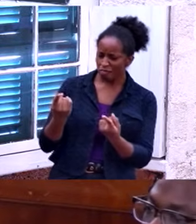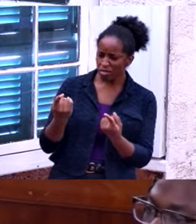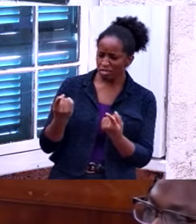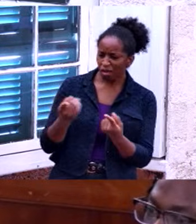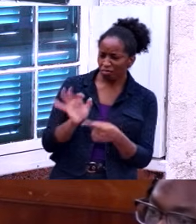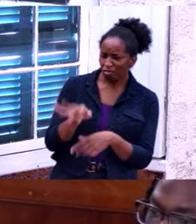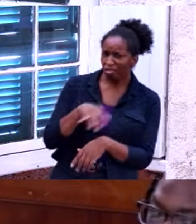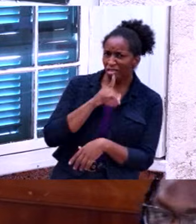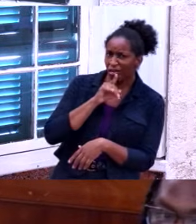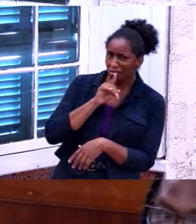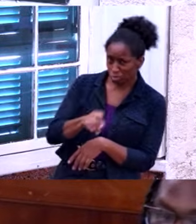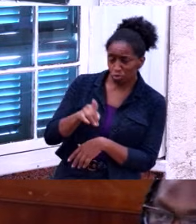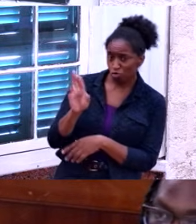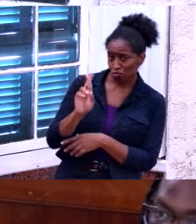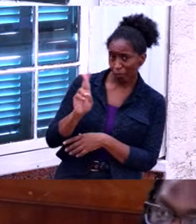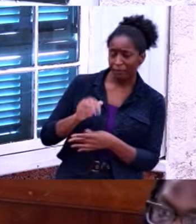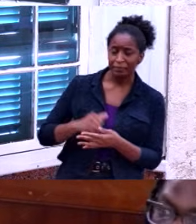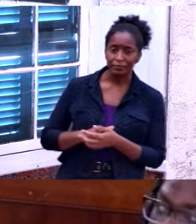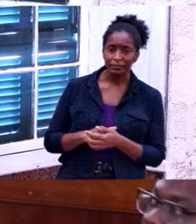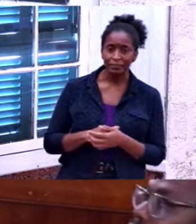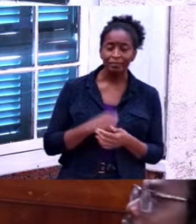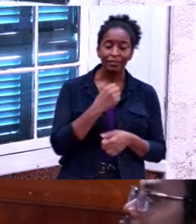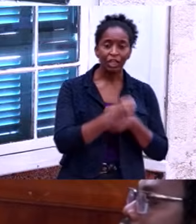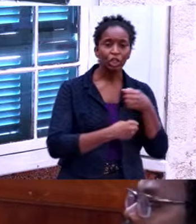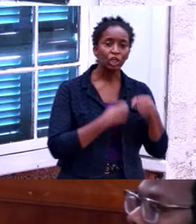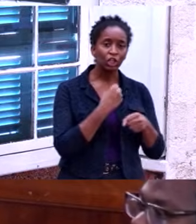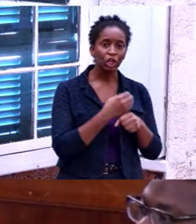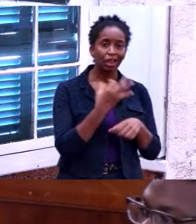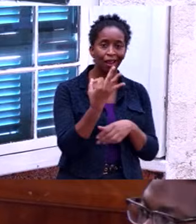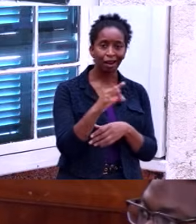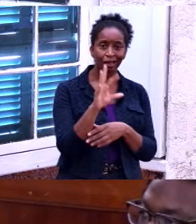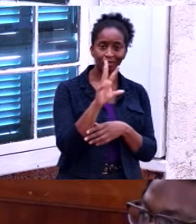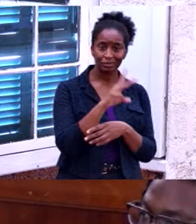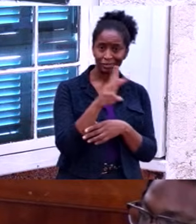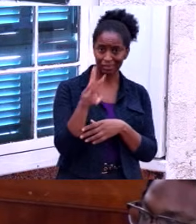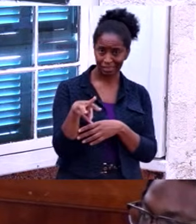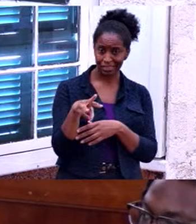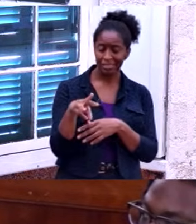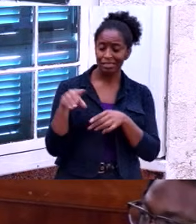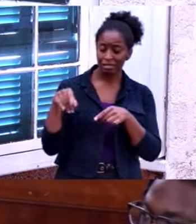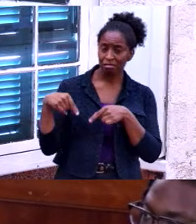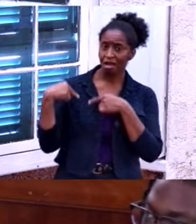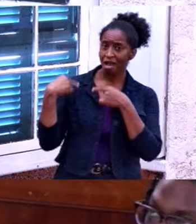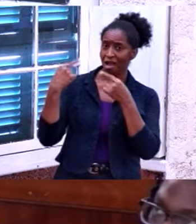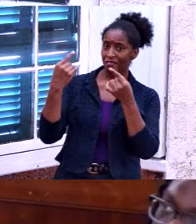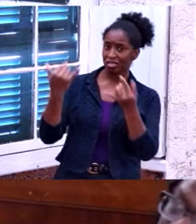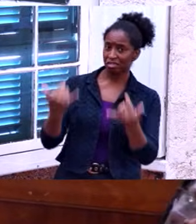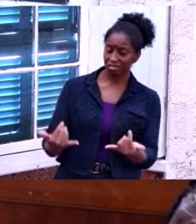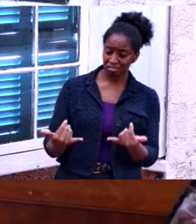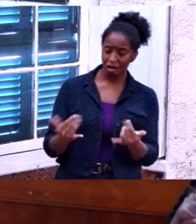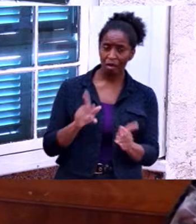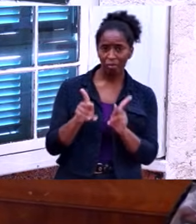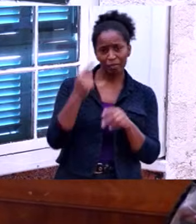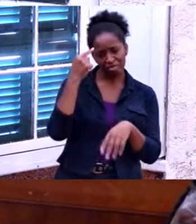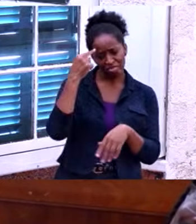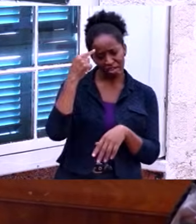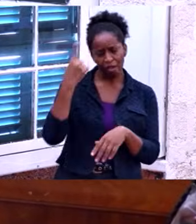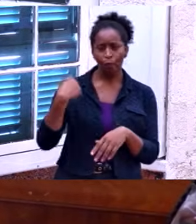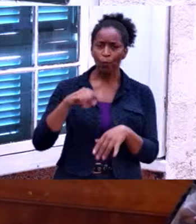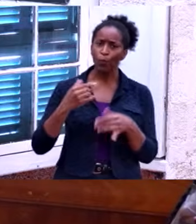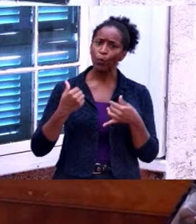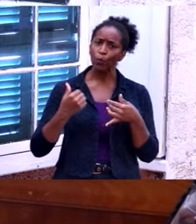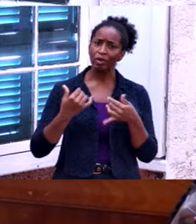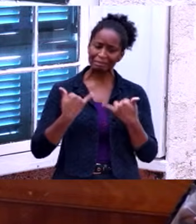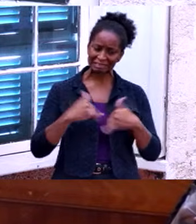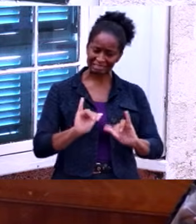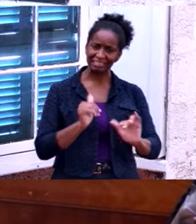practical terms that we were a monarchy for 1966 must be able to explain what then is independence. Because certainly the British